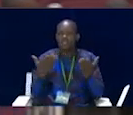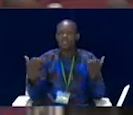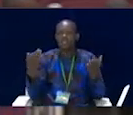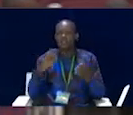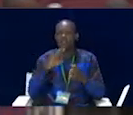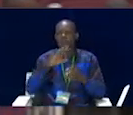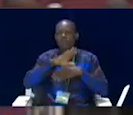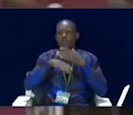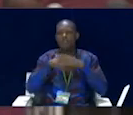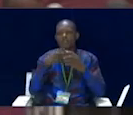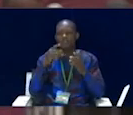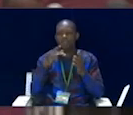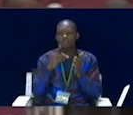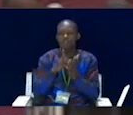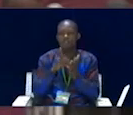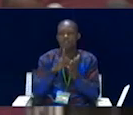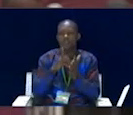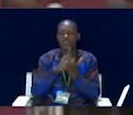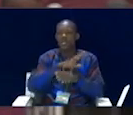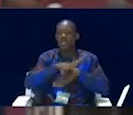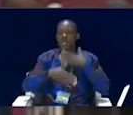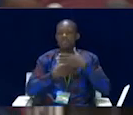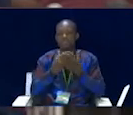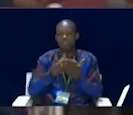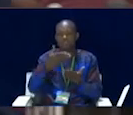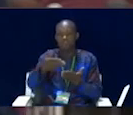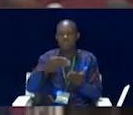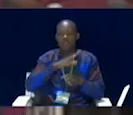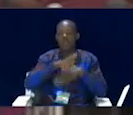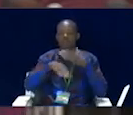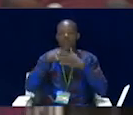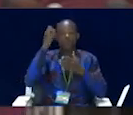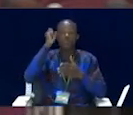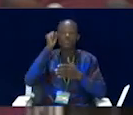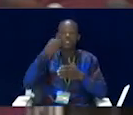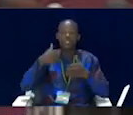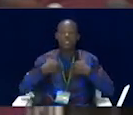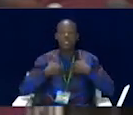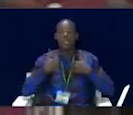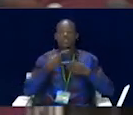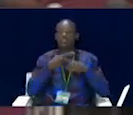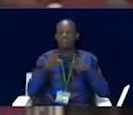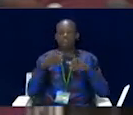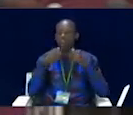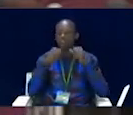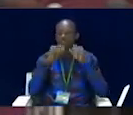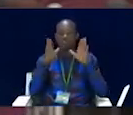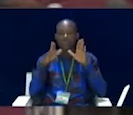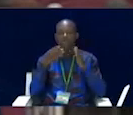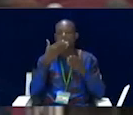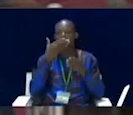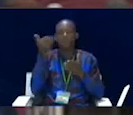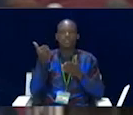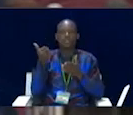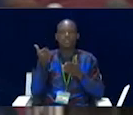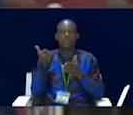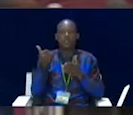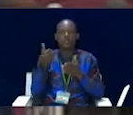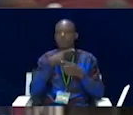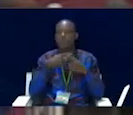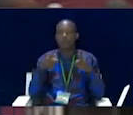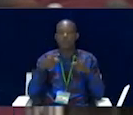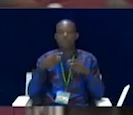physicians, and had spent all she had, and was nothing bettered, but grew rather